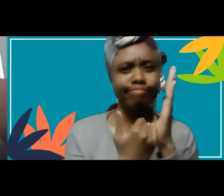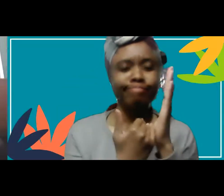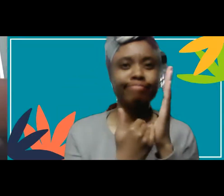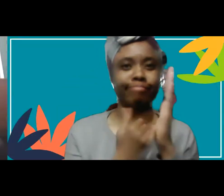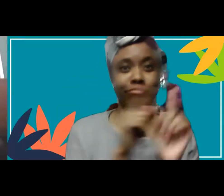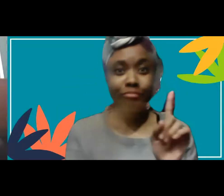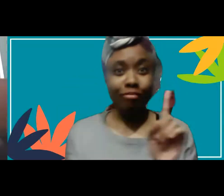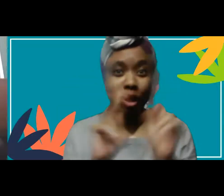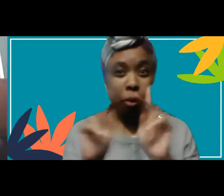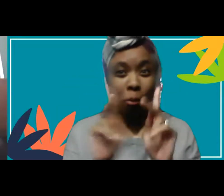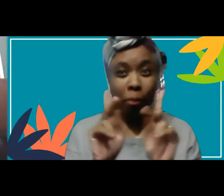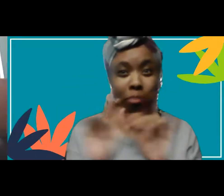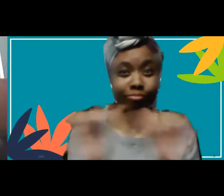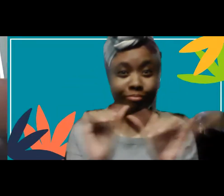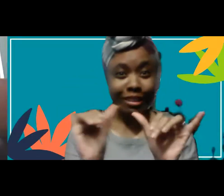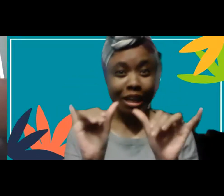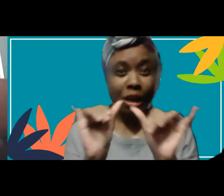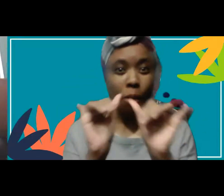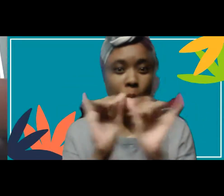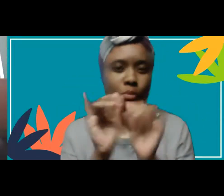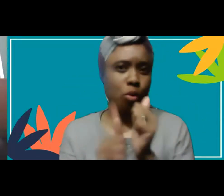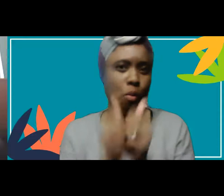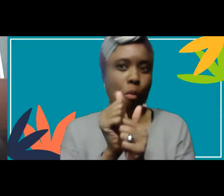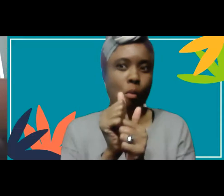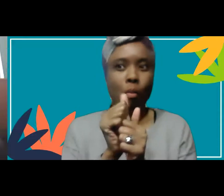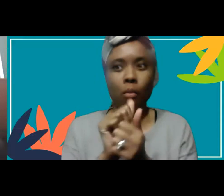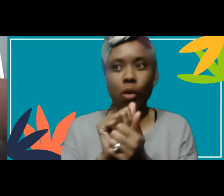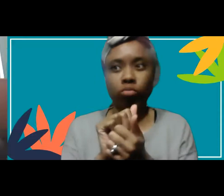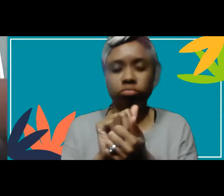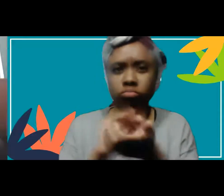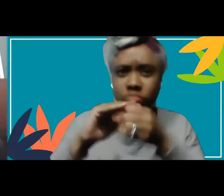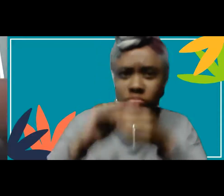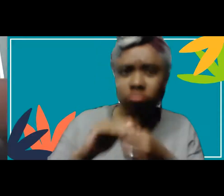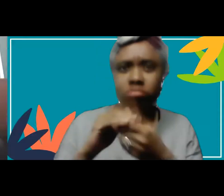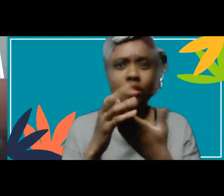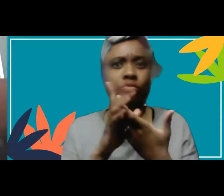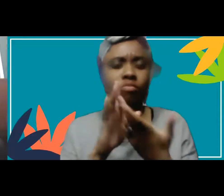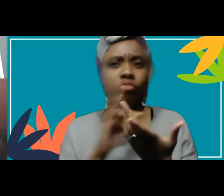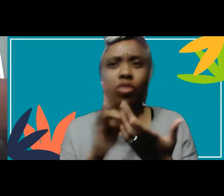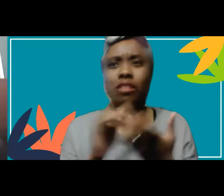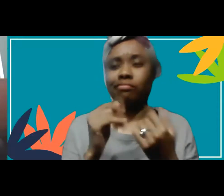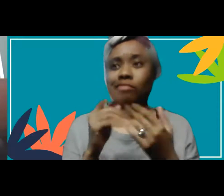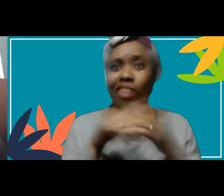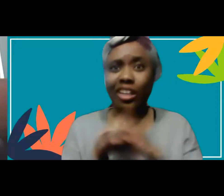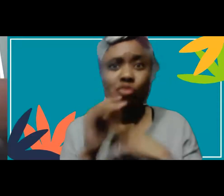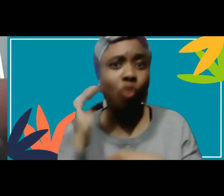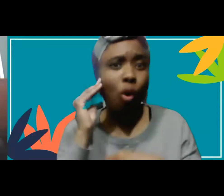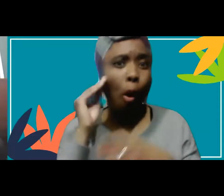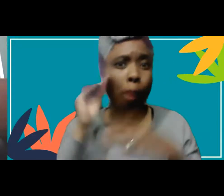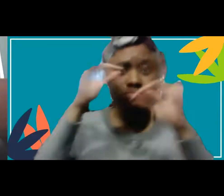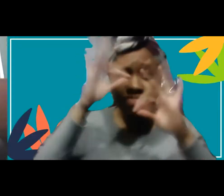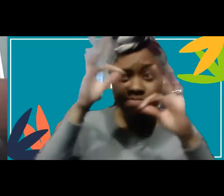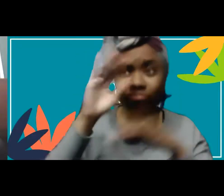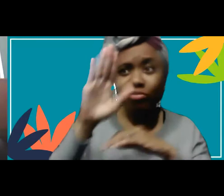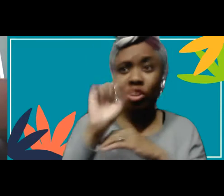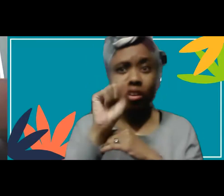same folks who are most vulnerable at this point, right? They're going into people's homes. They don't necessarily know what their status is in